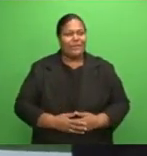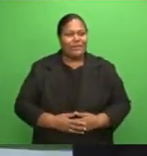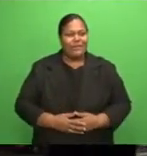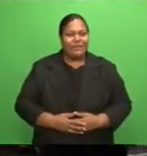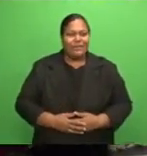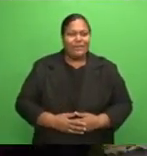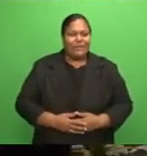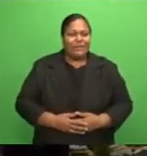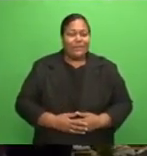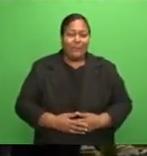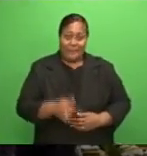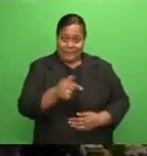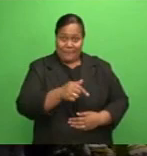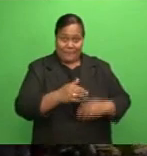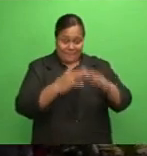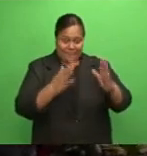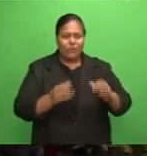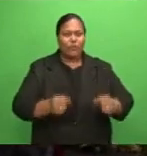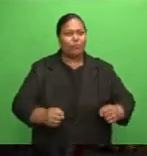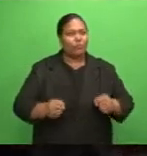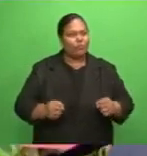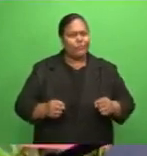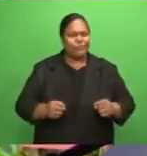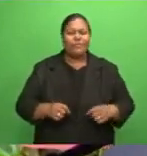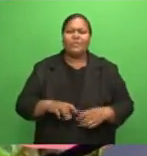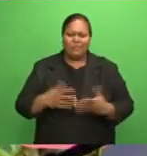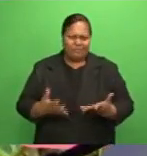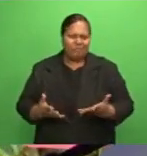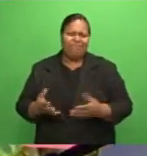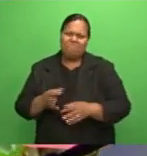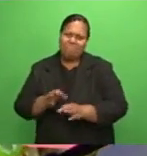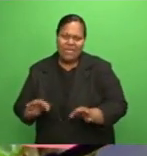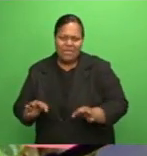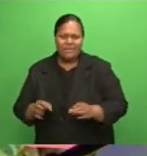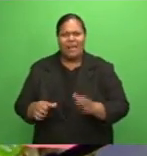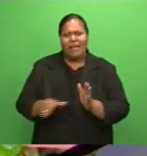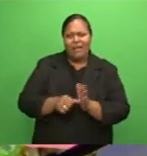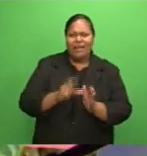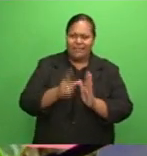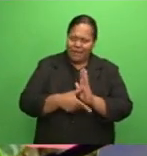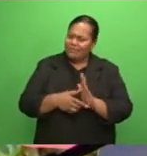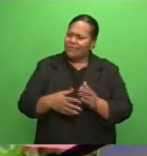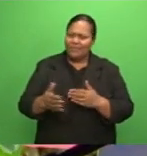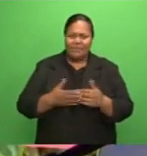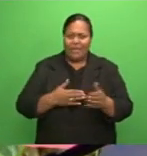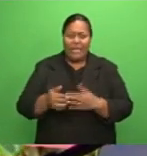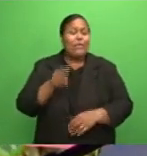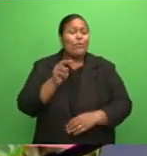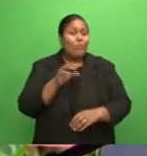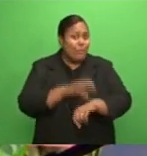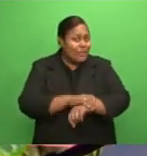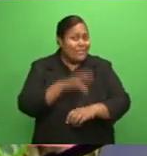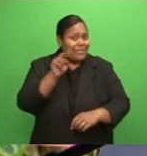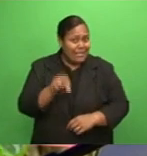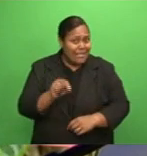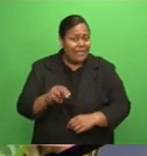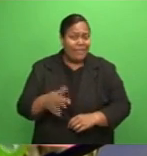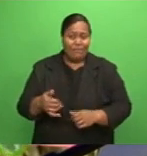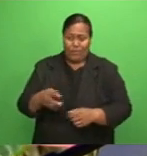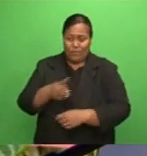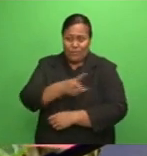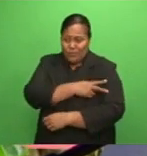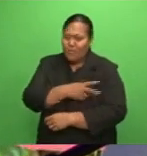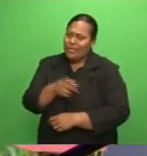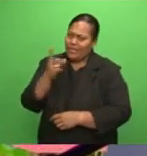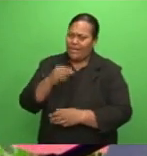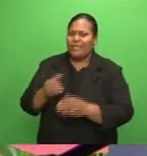and especially during times of hardship. If the police can't live with security, they can't serve